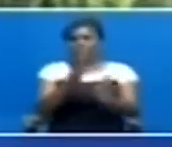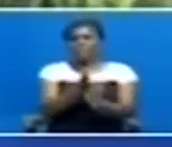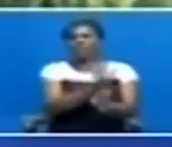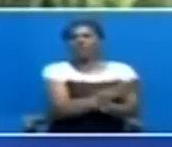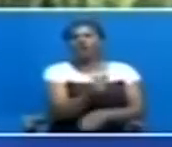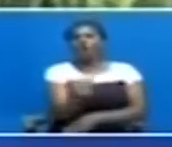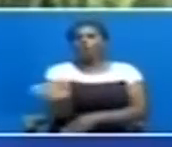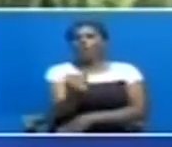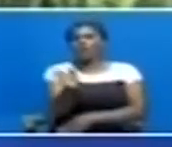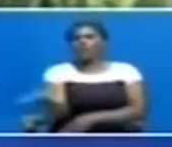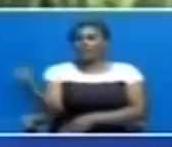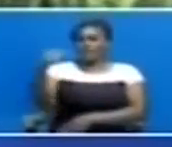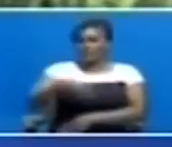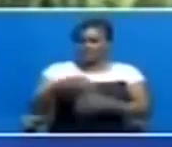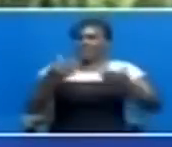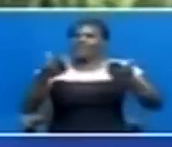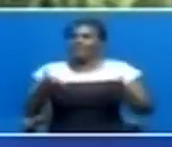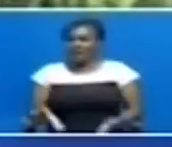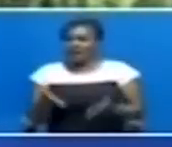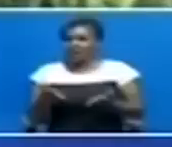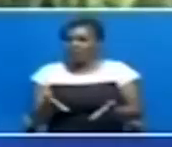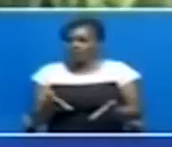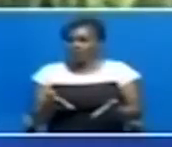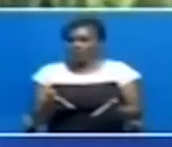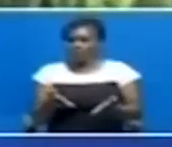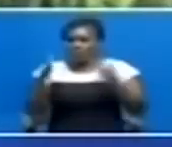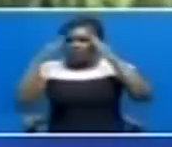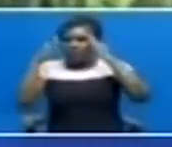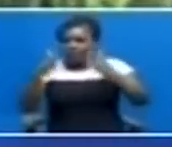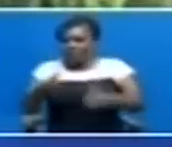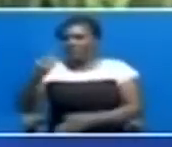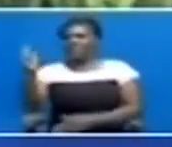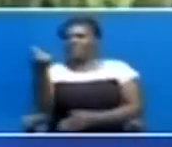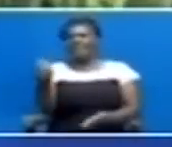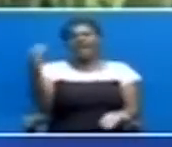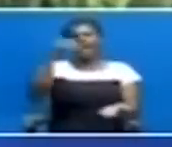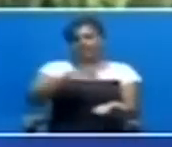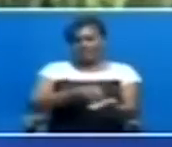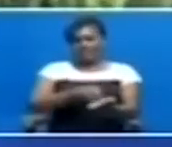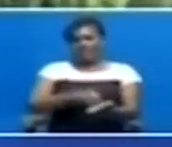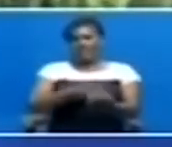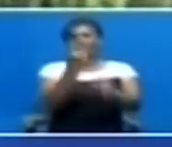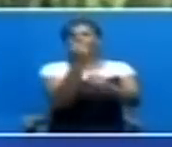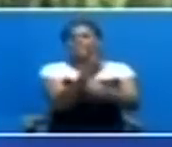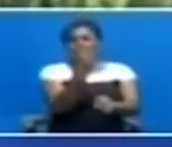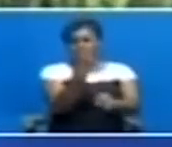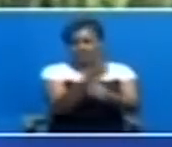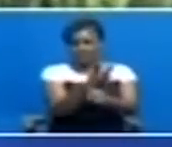Obama's big visit to the continent. And now the world will have to turn their eyes yet again to Kenya on December as she hosts